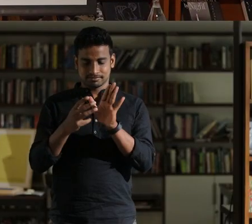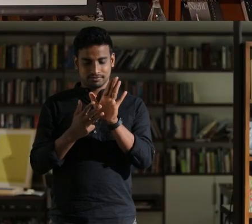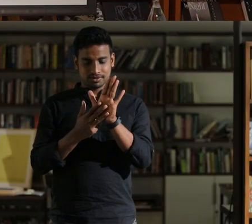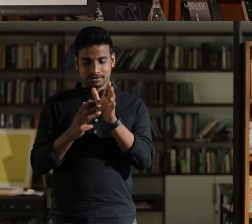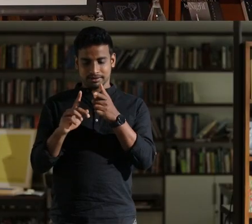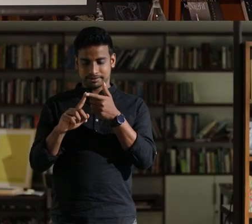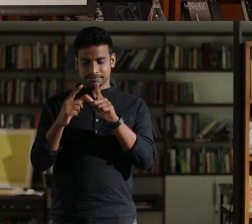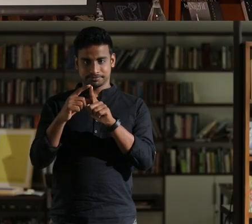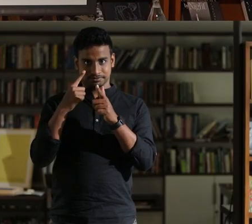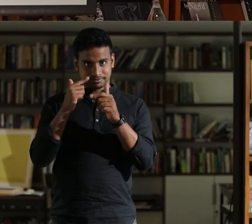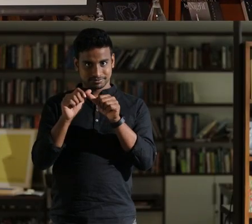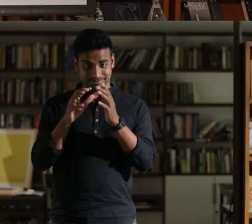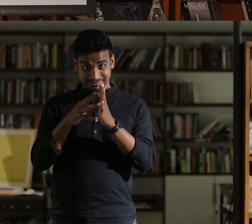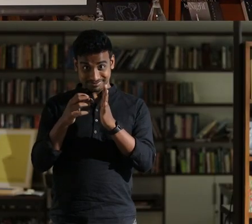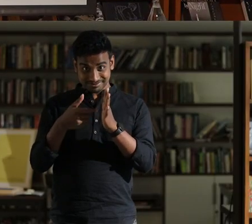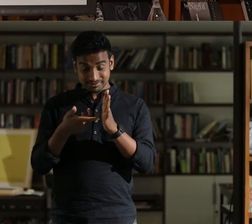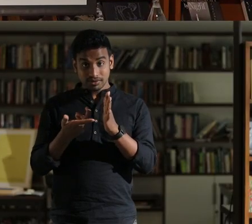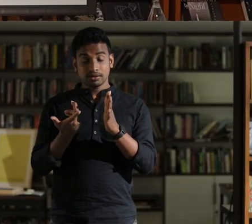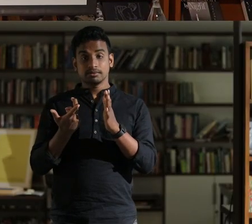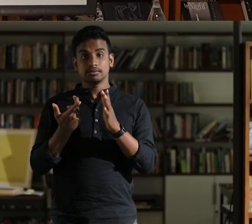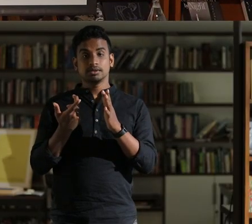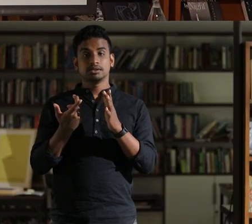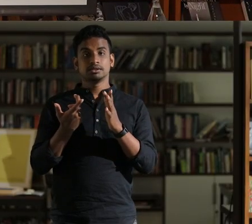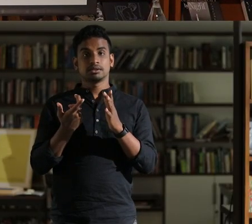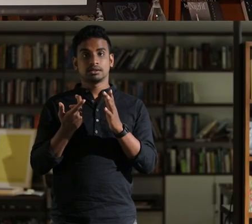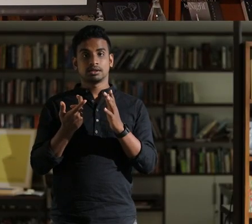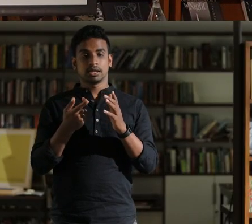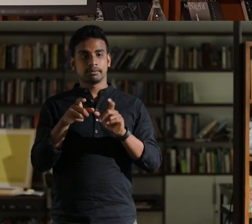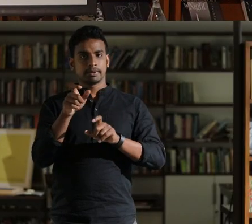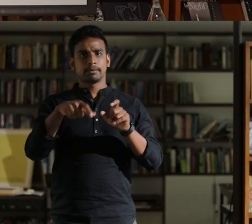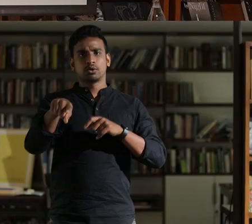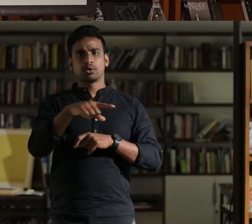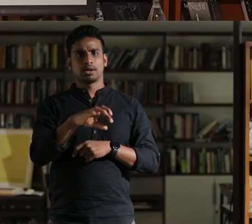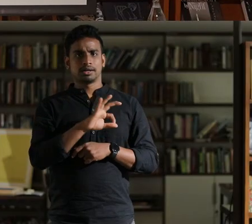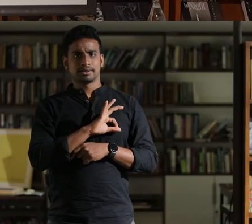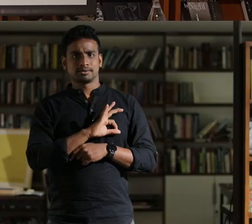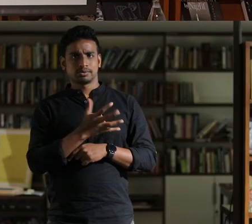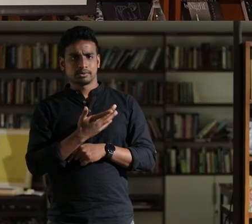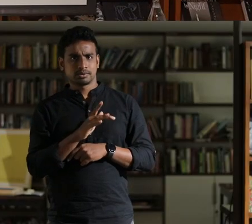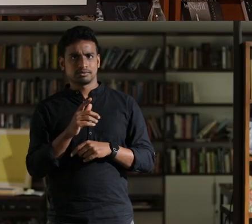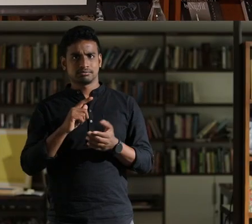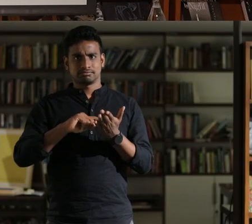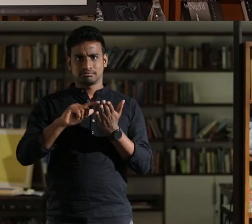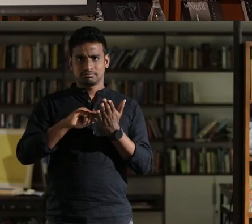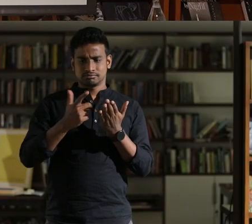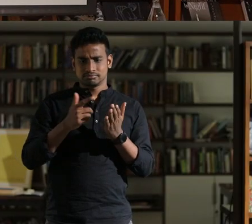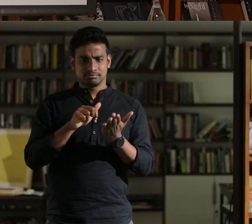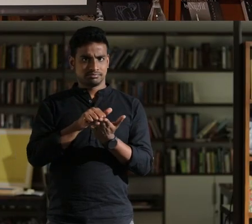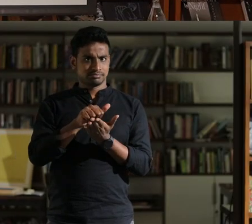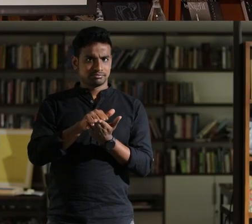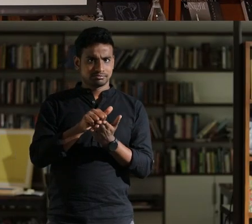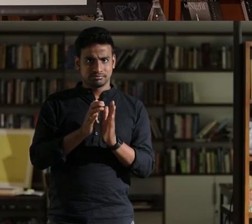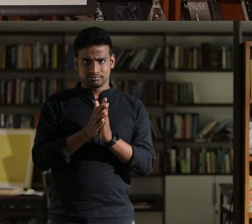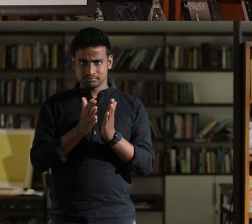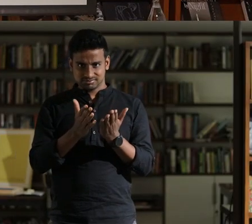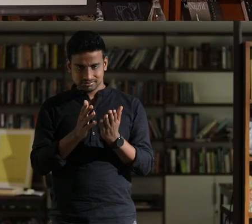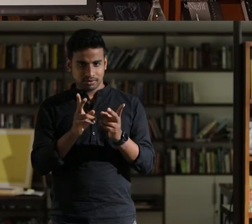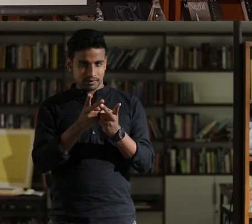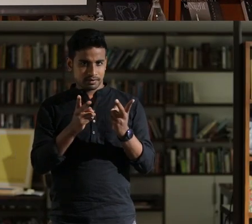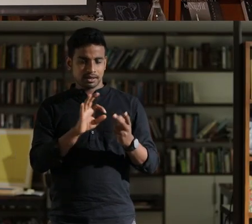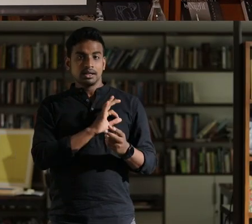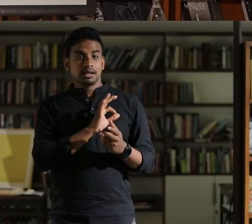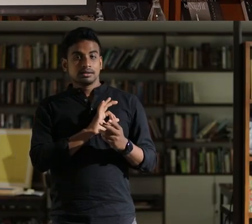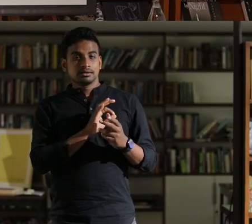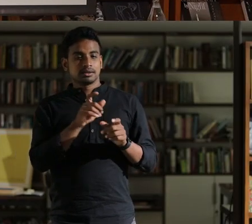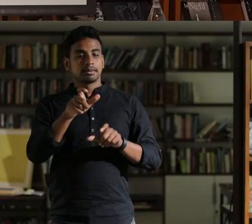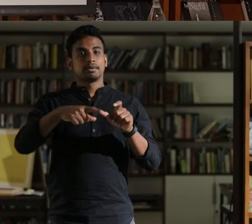media. If you're using media as a way of finding out what people are interested in, whether it's online or the print or whatever, these are